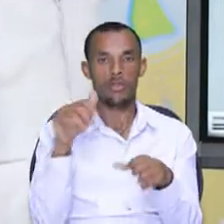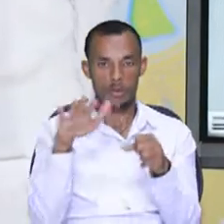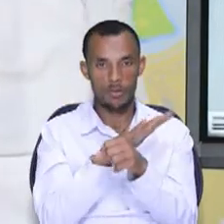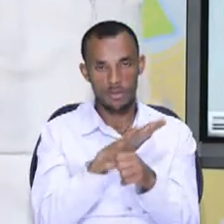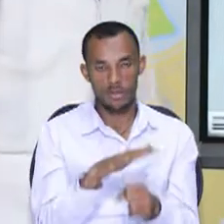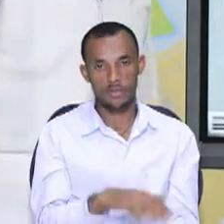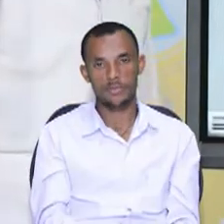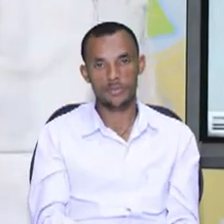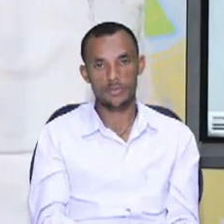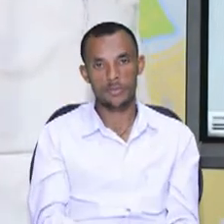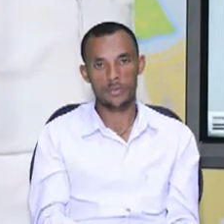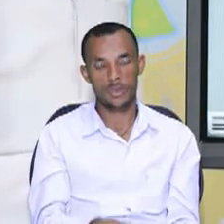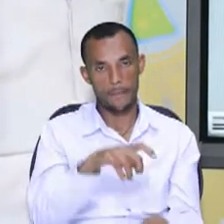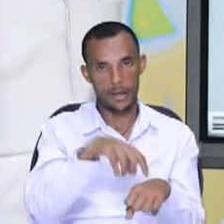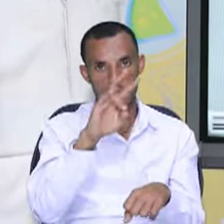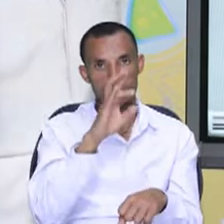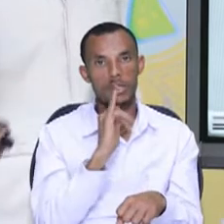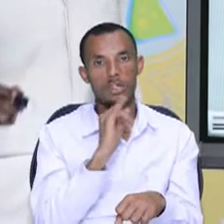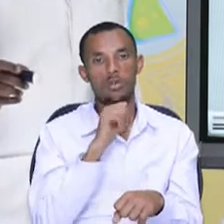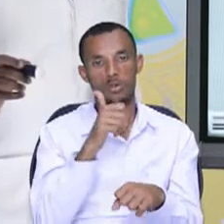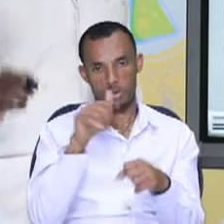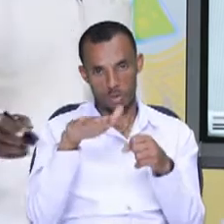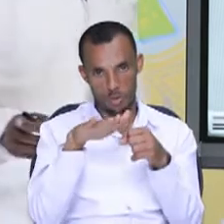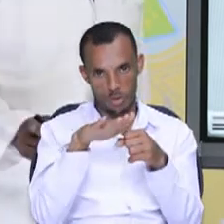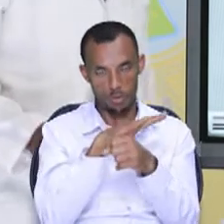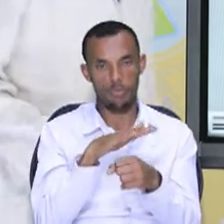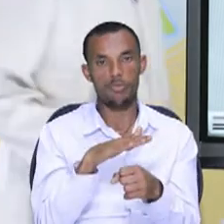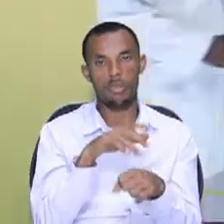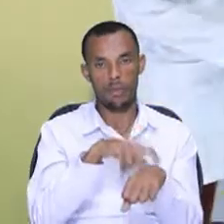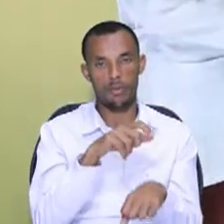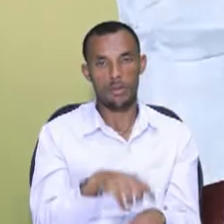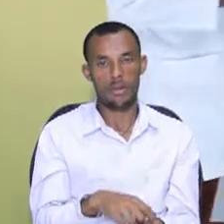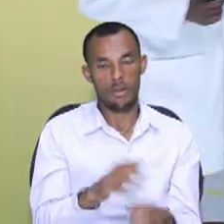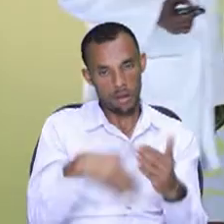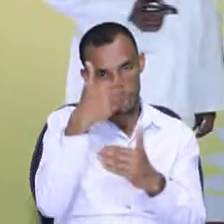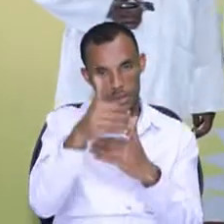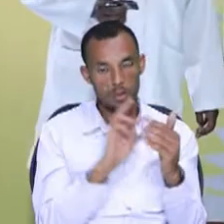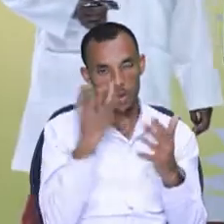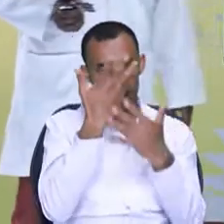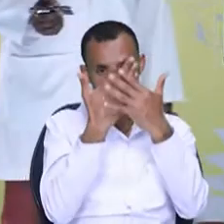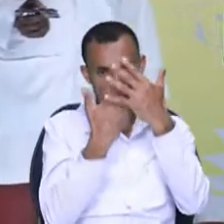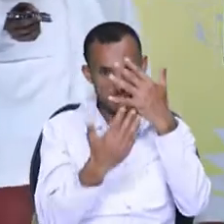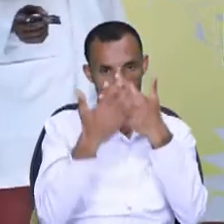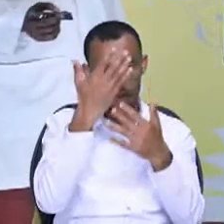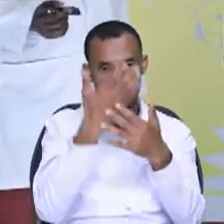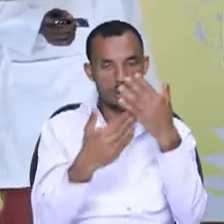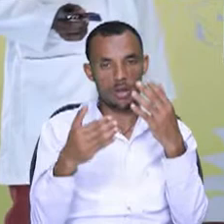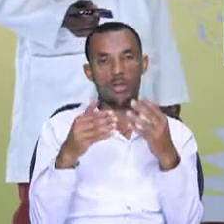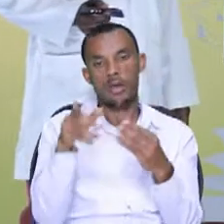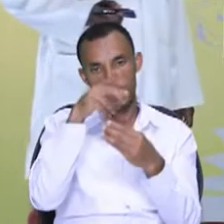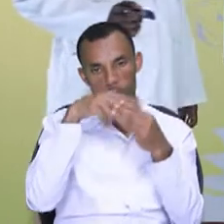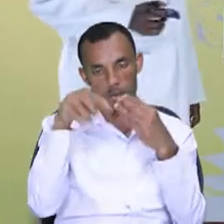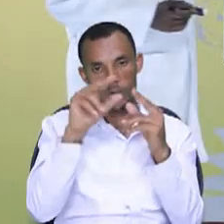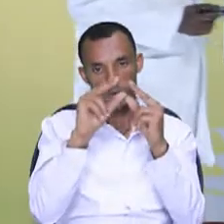7 is incomplete period. Next, we'll discuss about